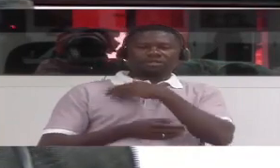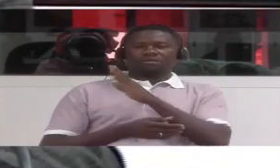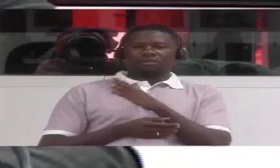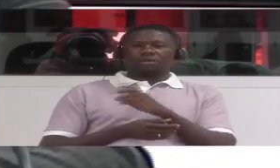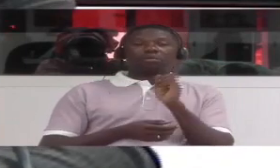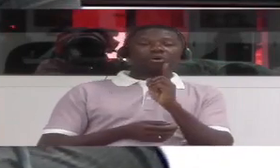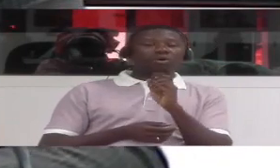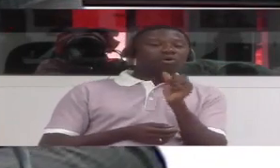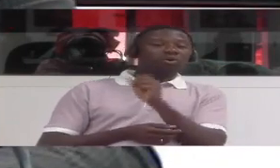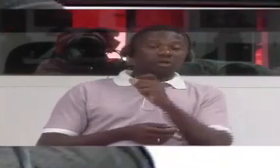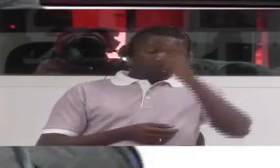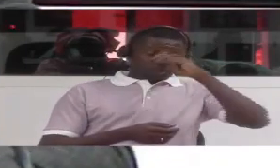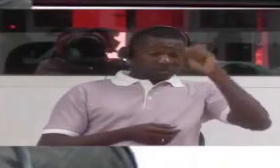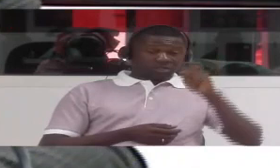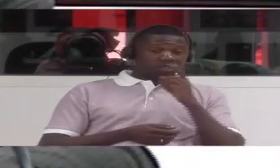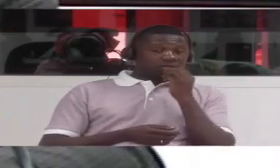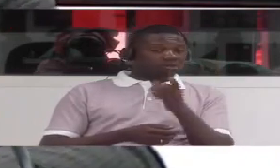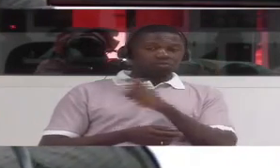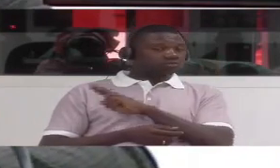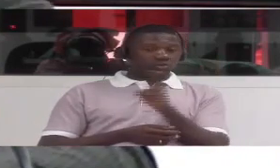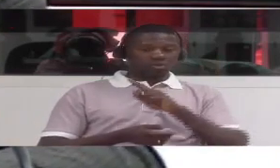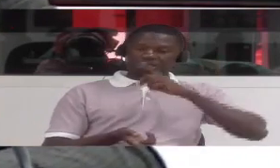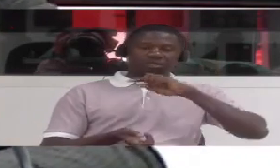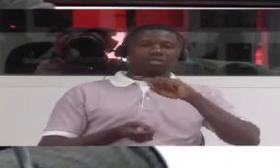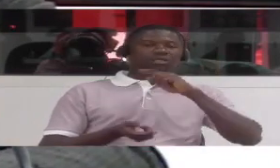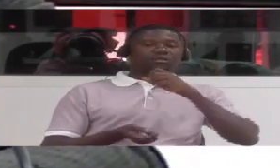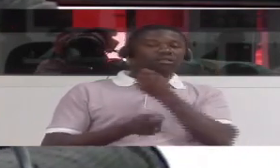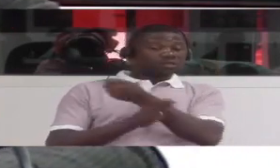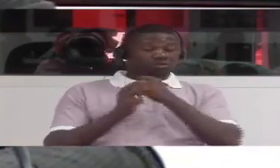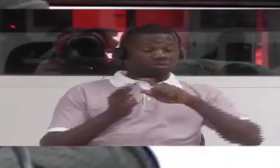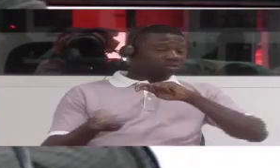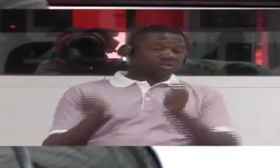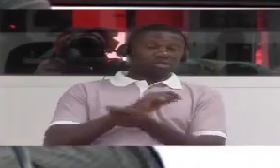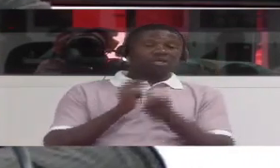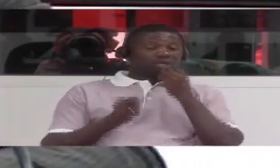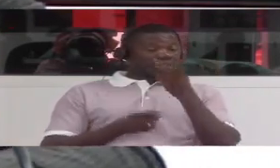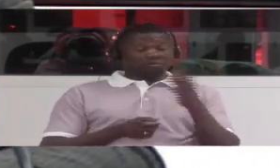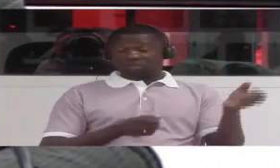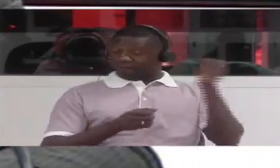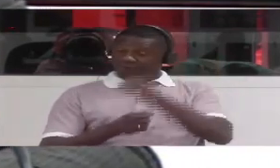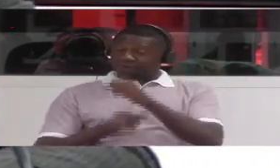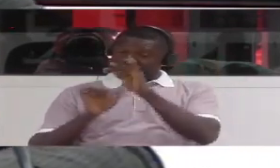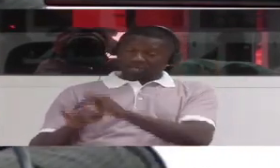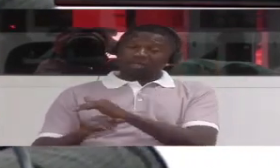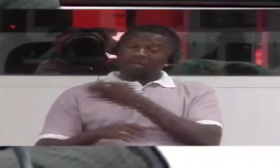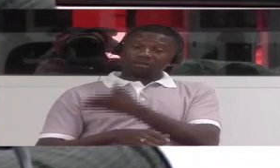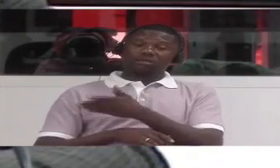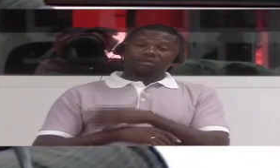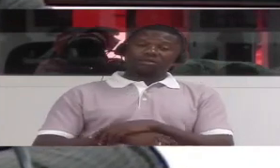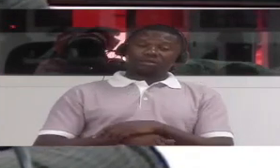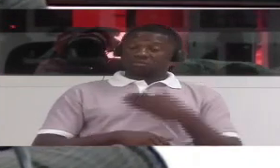We were asked to bring him at all costs. So I don't know whose idea was for me to sleep in that police office instead